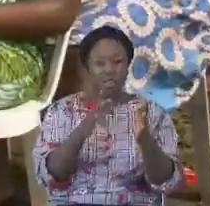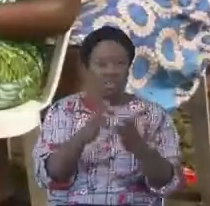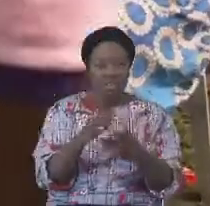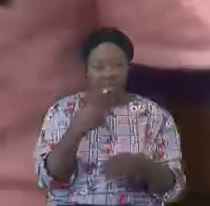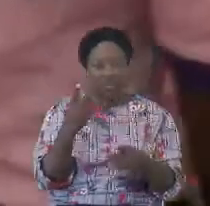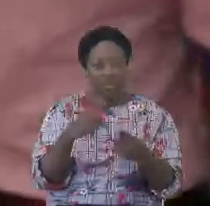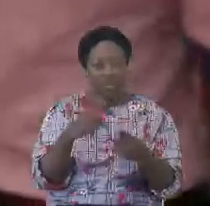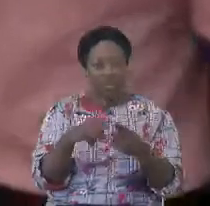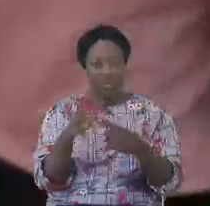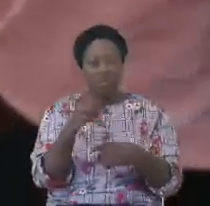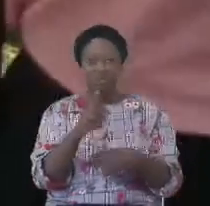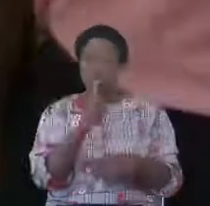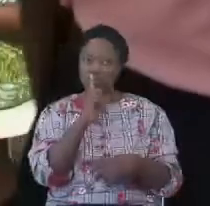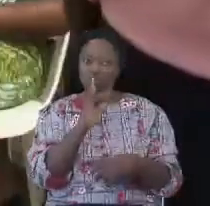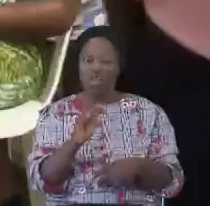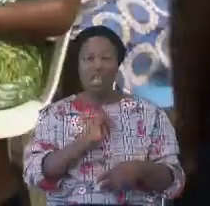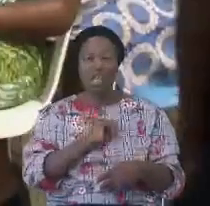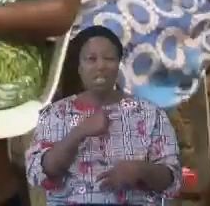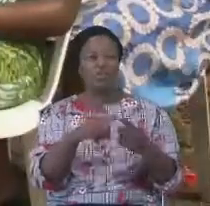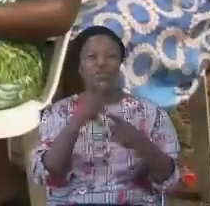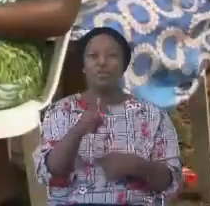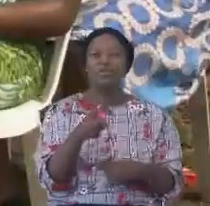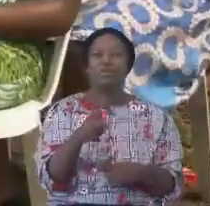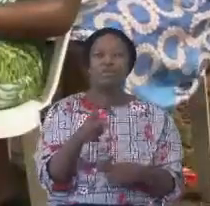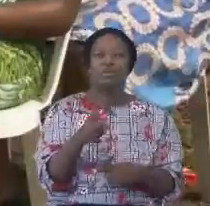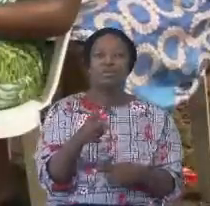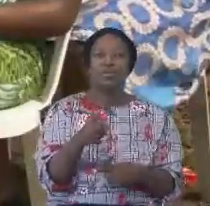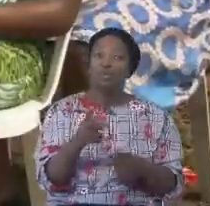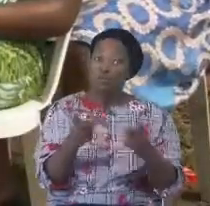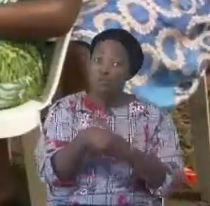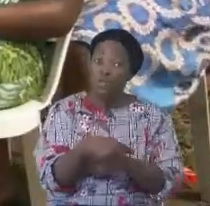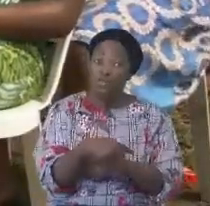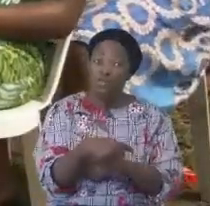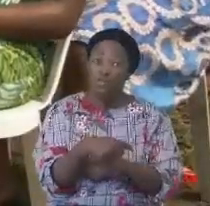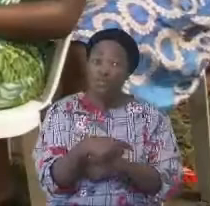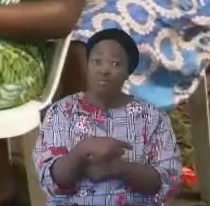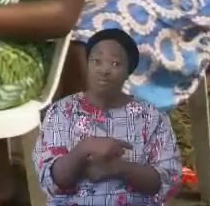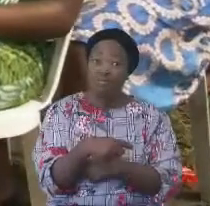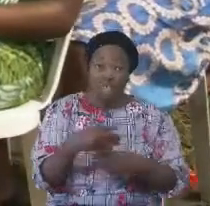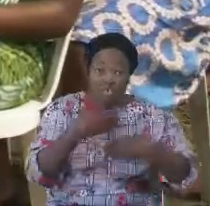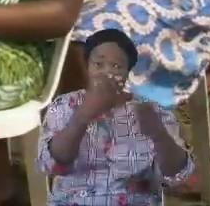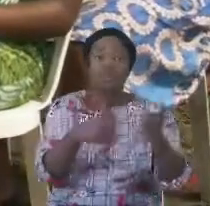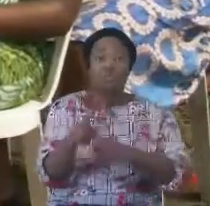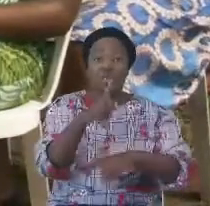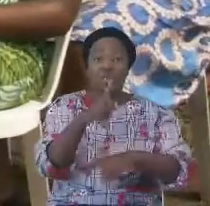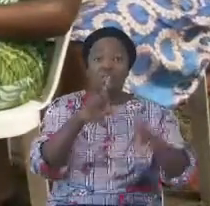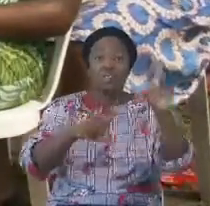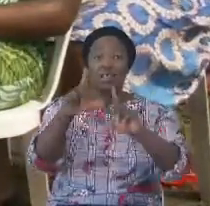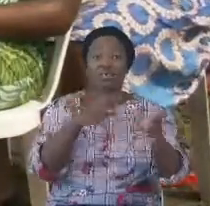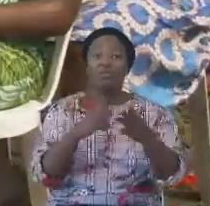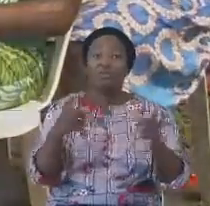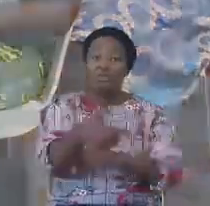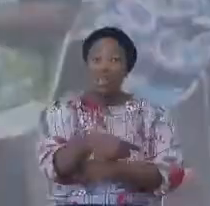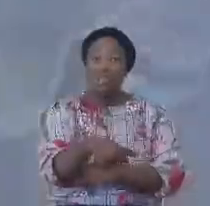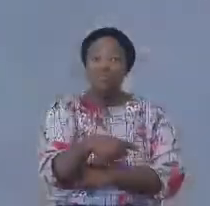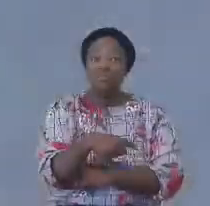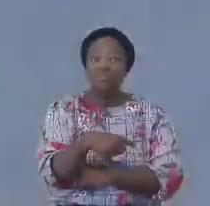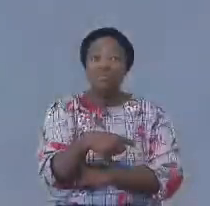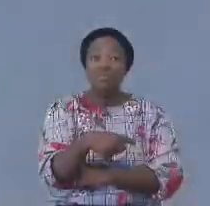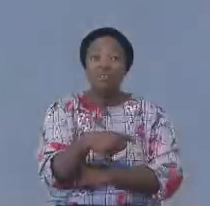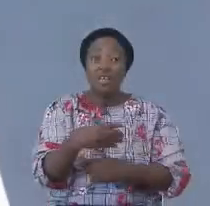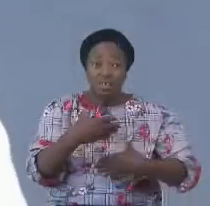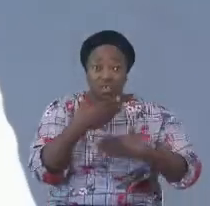verse 43 says, and Jesus said unto him, verily I say unto thee,